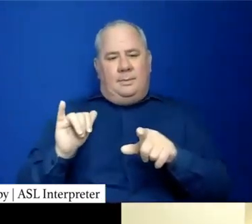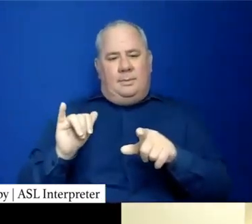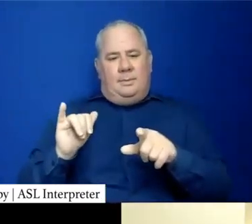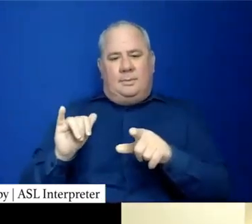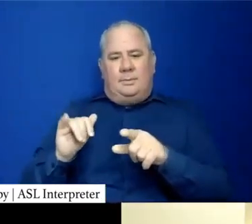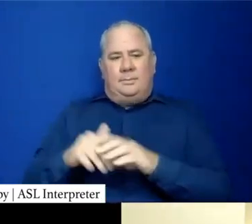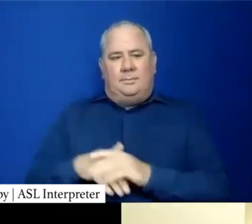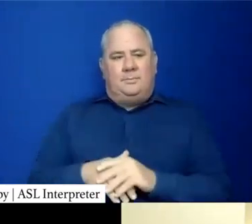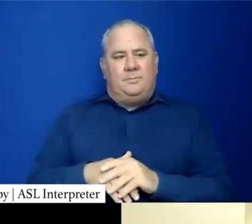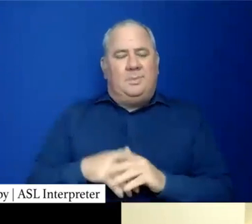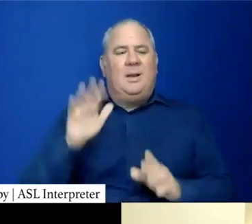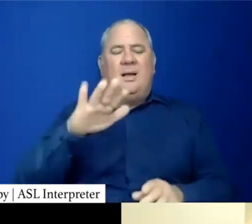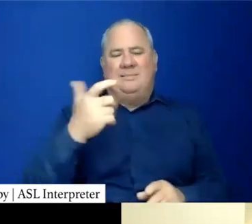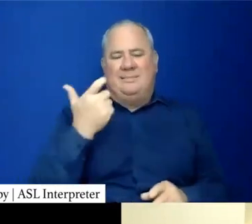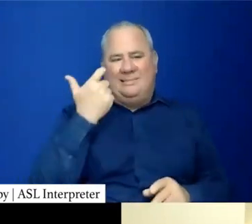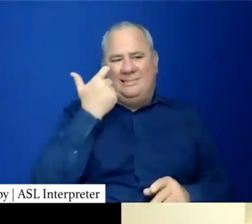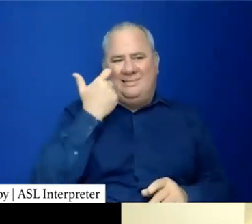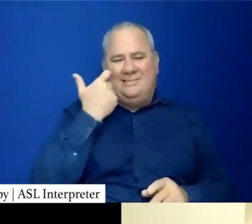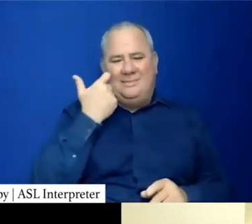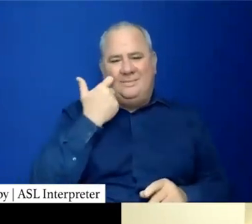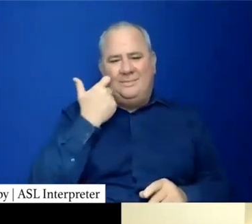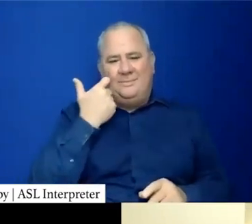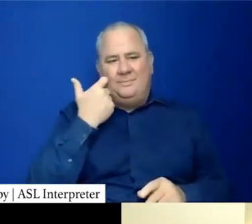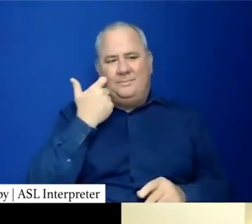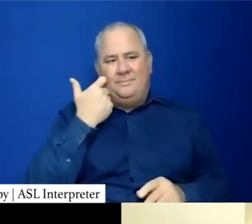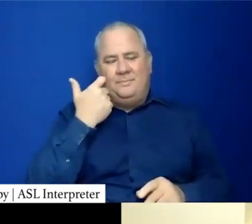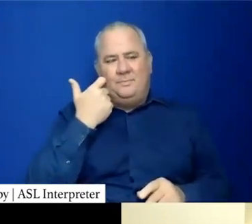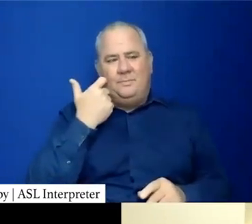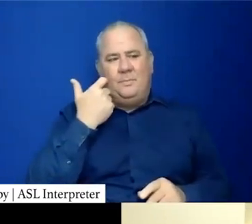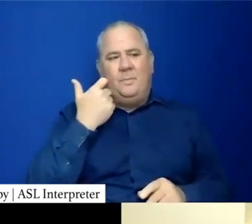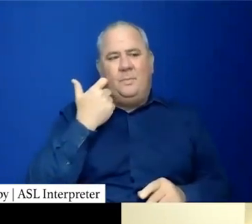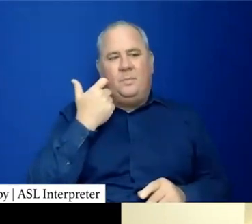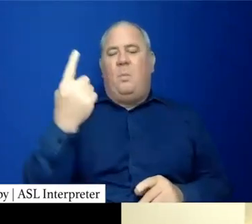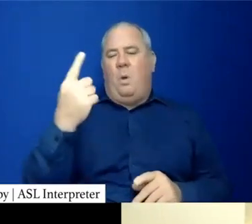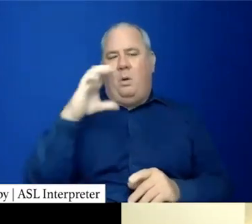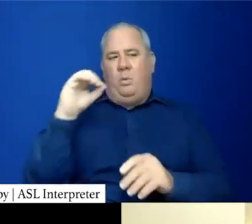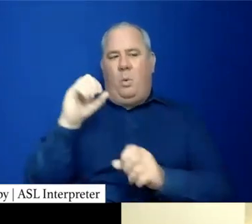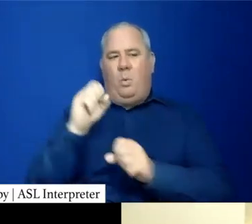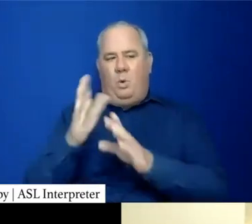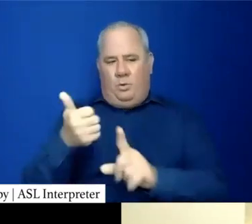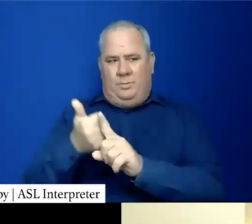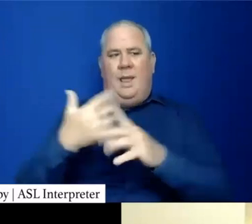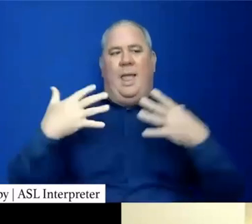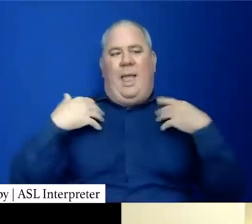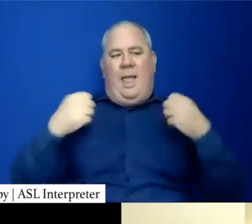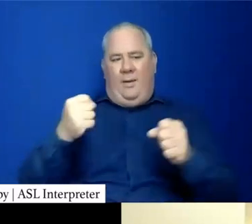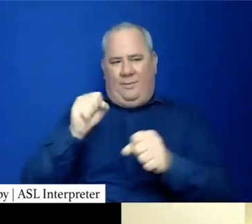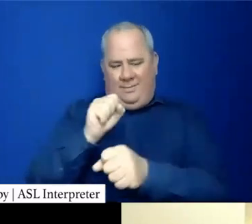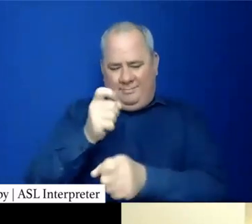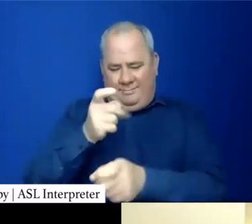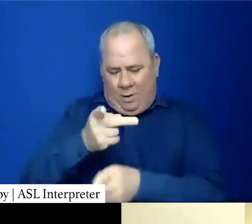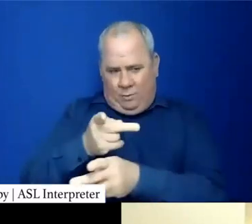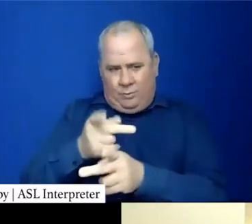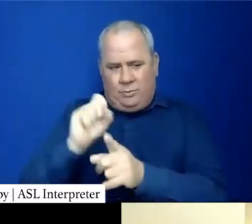I had a colleague who worked in a healthcare setting to go to work and they're using like the